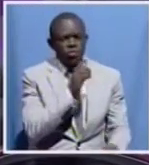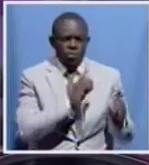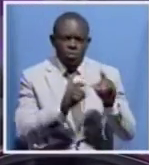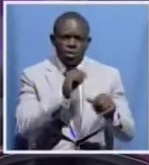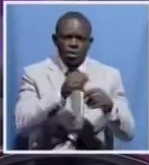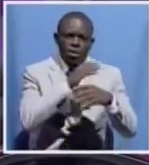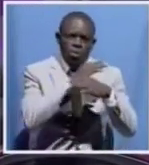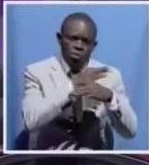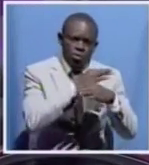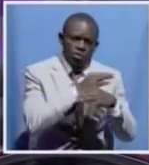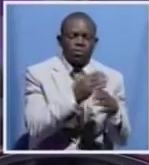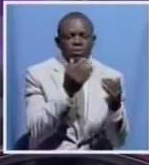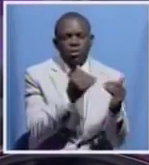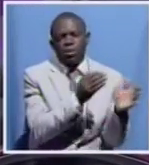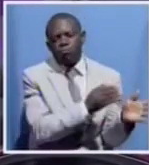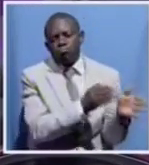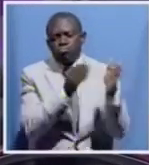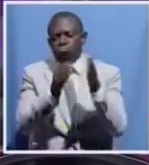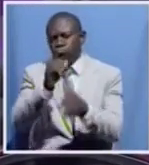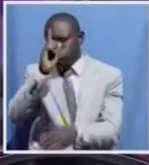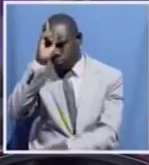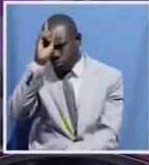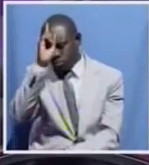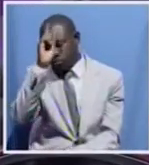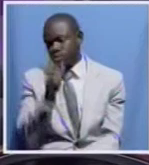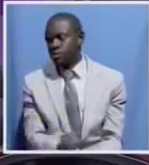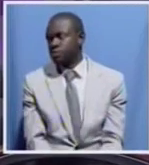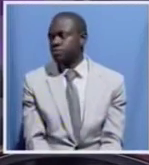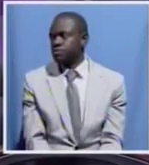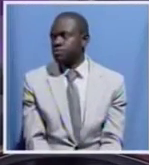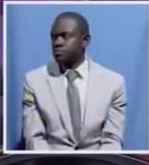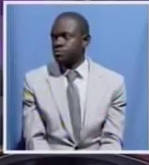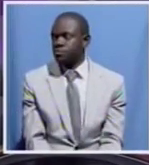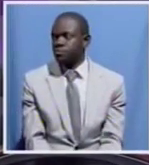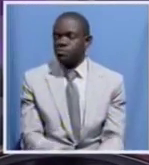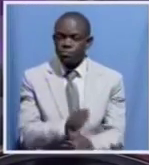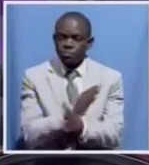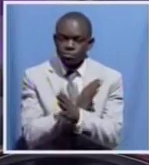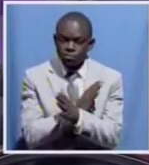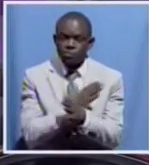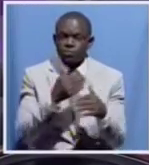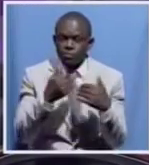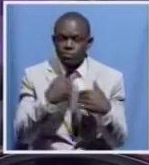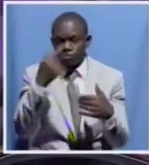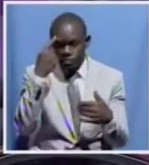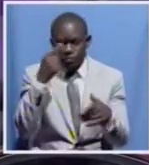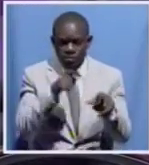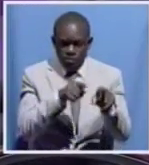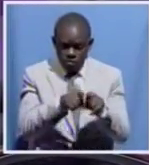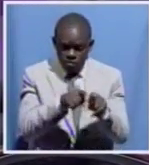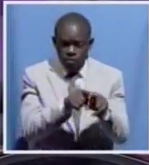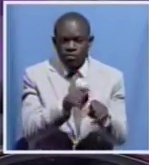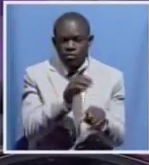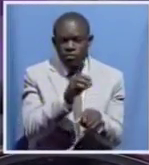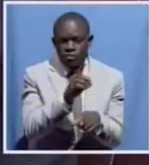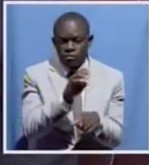about it. We've spoken about it as a country that we are on some deal. Yes, with some company to come and help us set